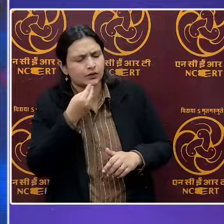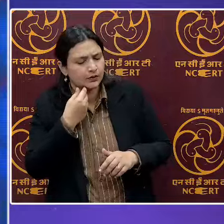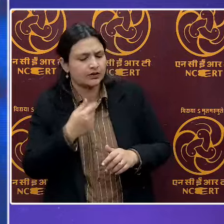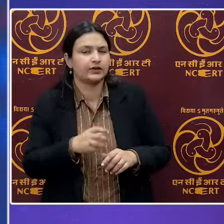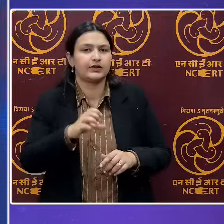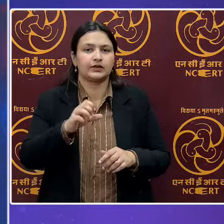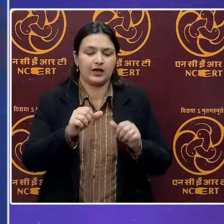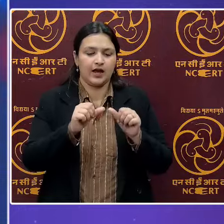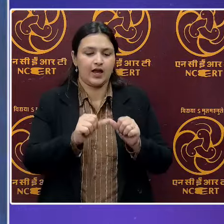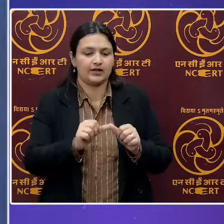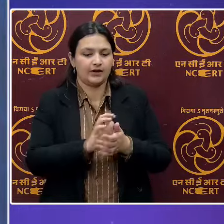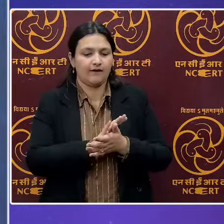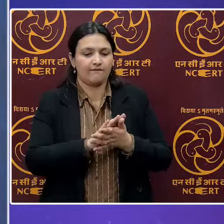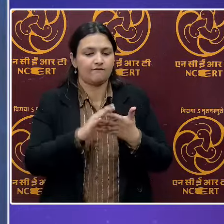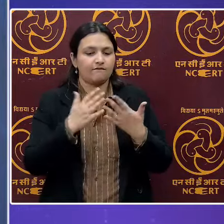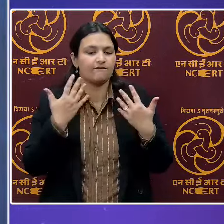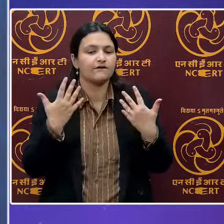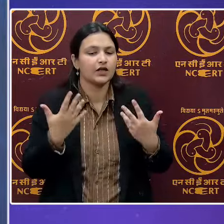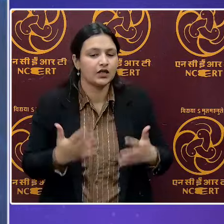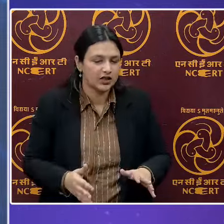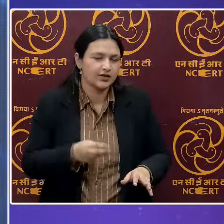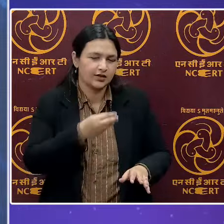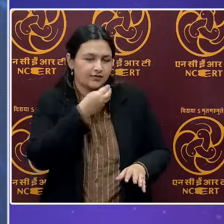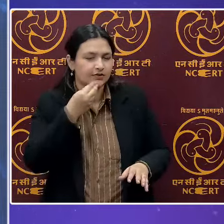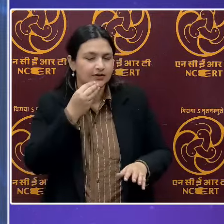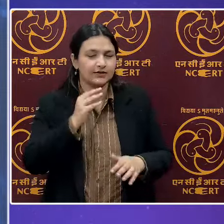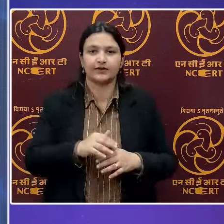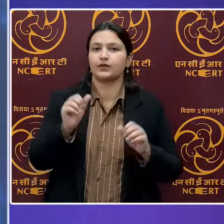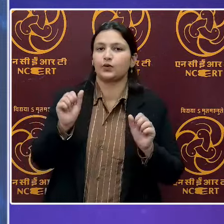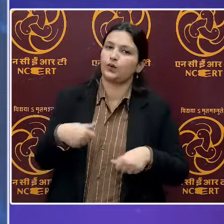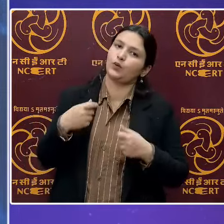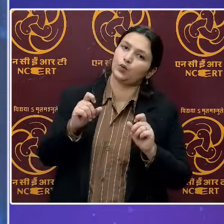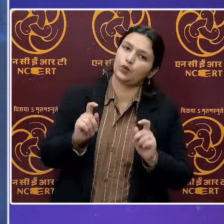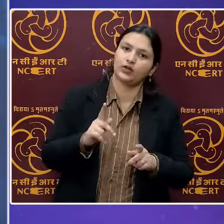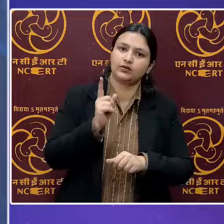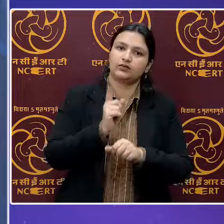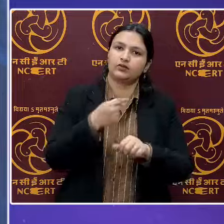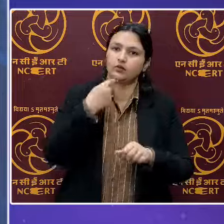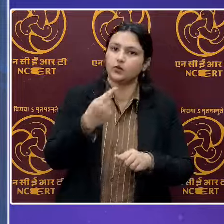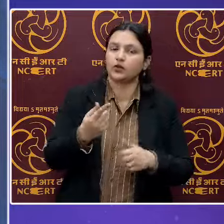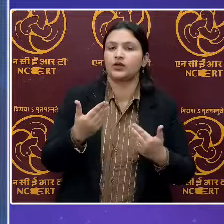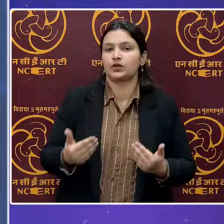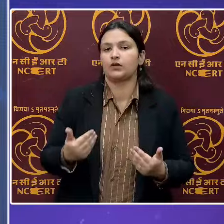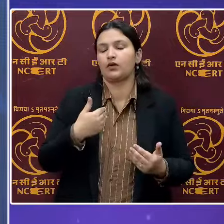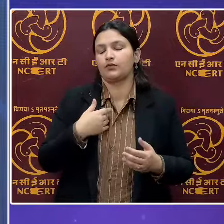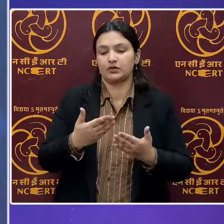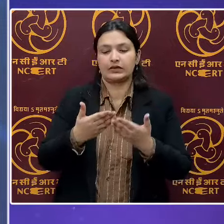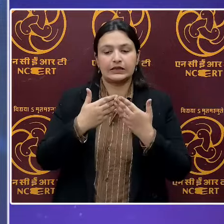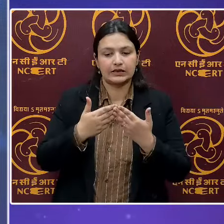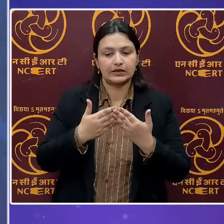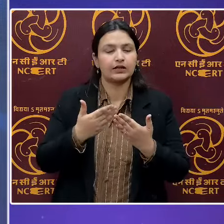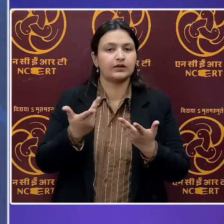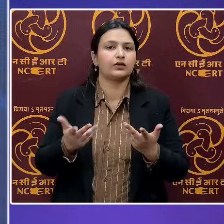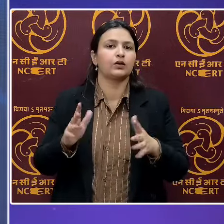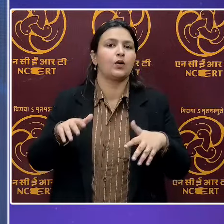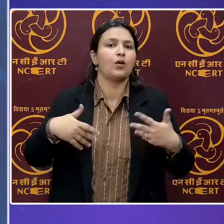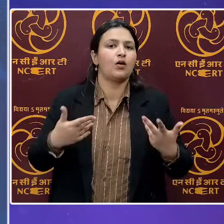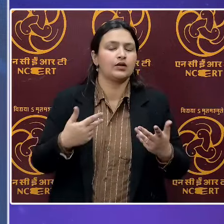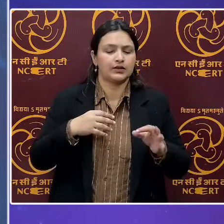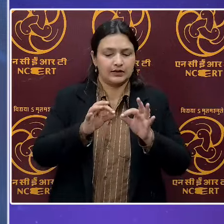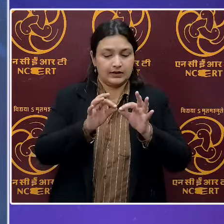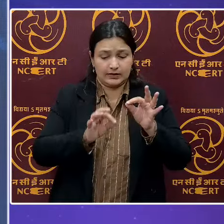answer. Okay, I'll just finish this answer now. So whenever you have to study the simple harmonic motion,